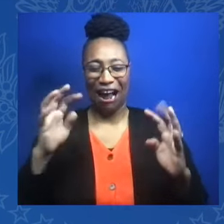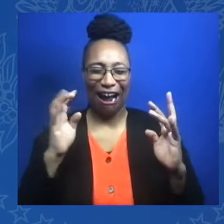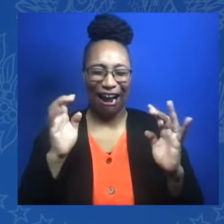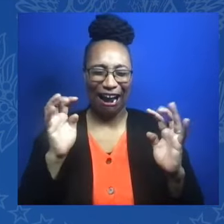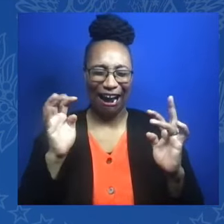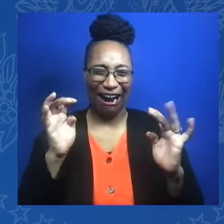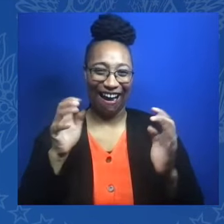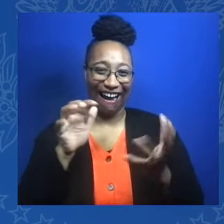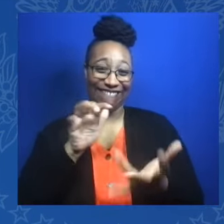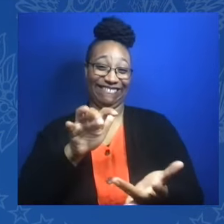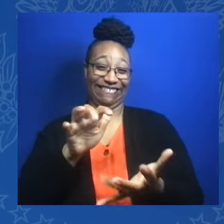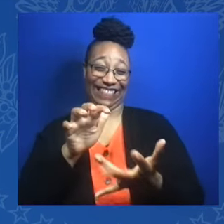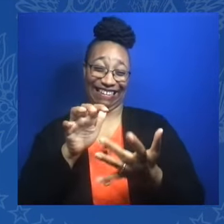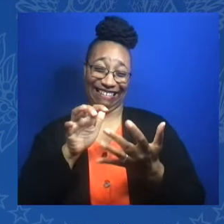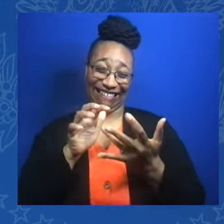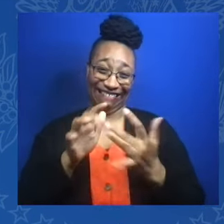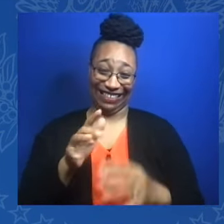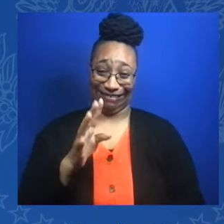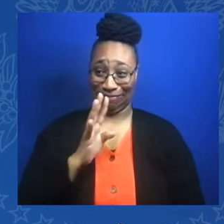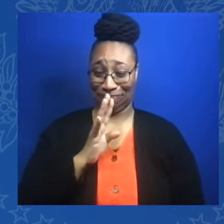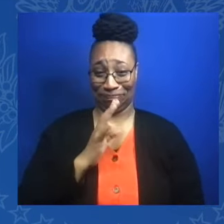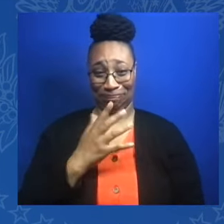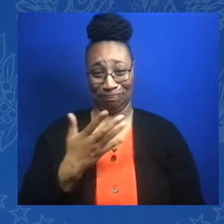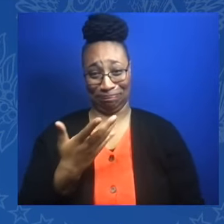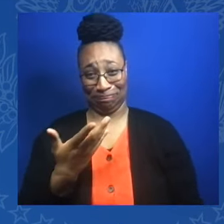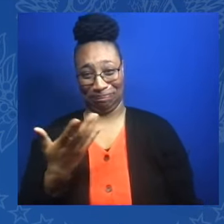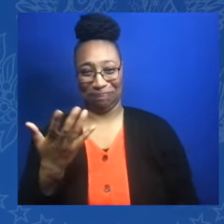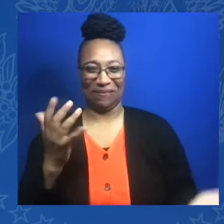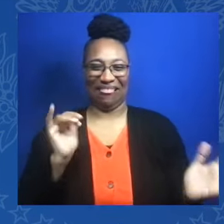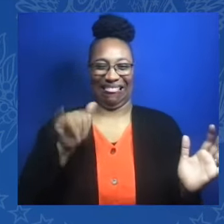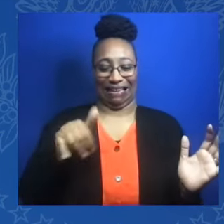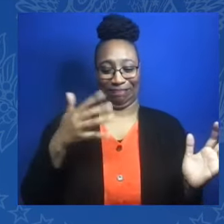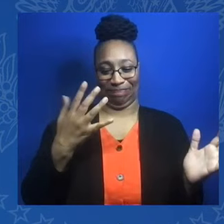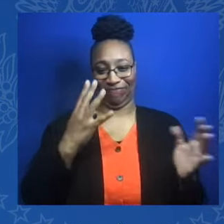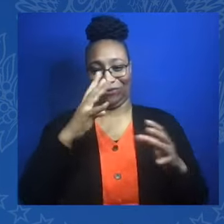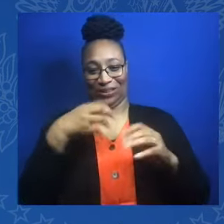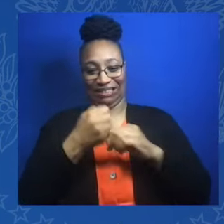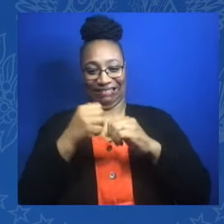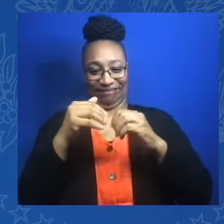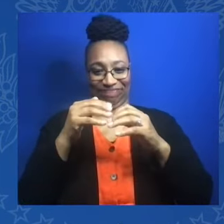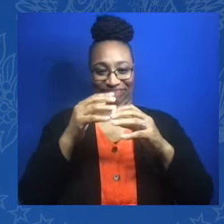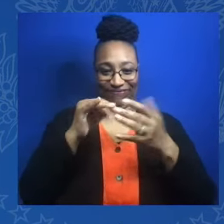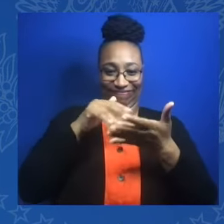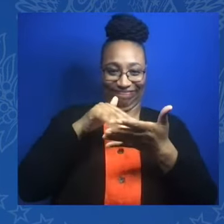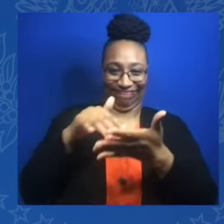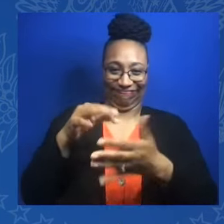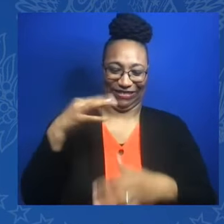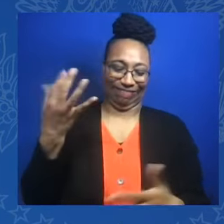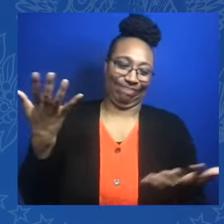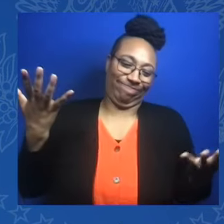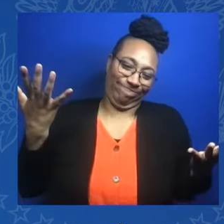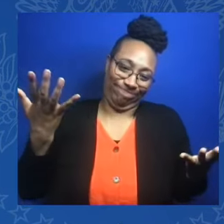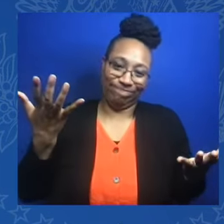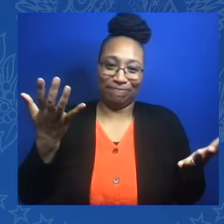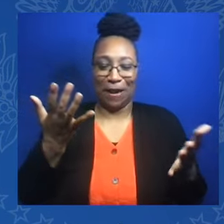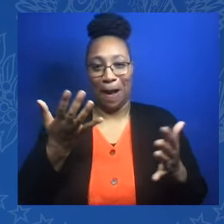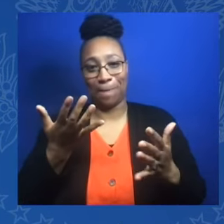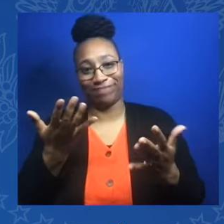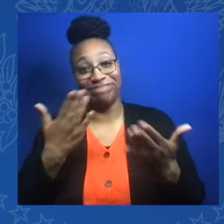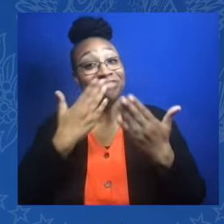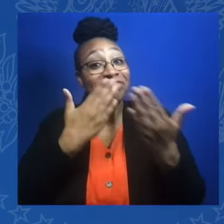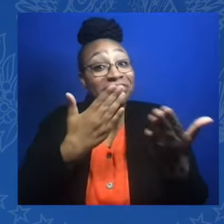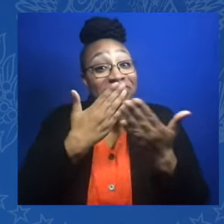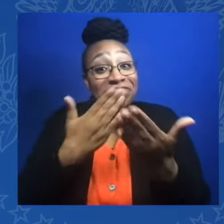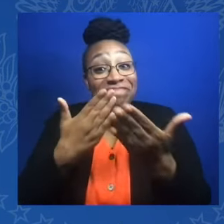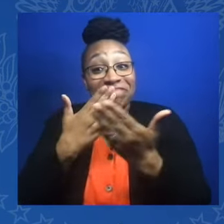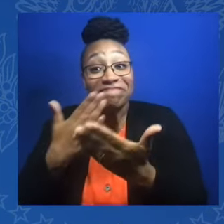So that's as good as I can get right now. But seriously, thank you very, very much. Speaker of the House of Commons, Speaker of the